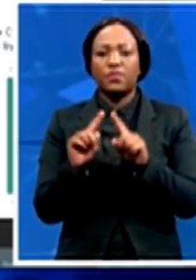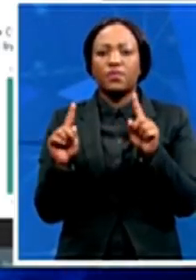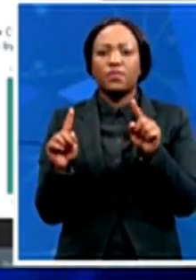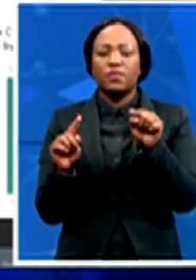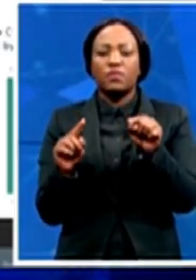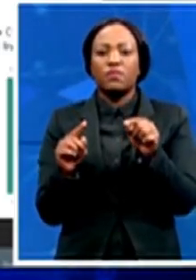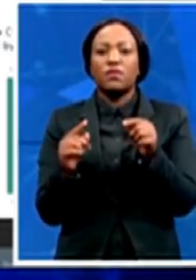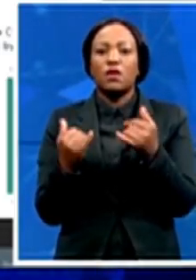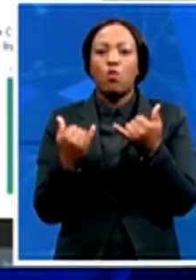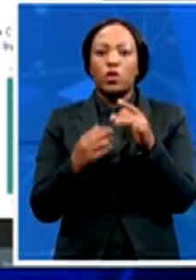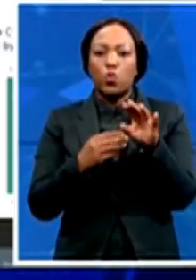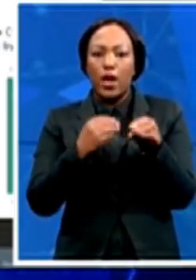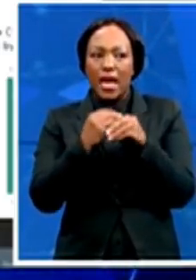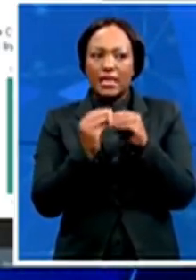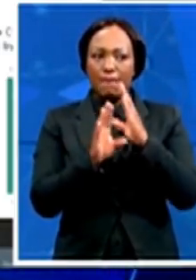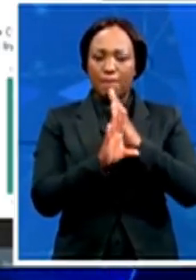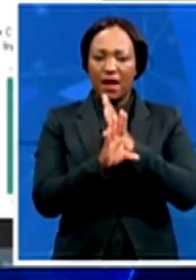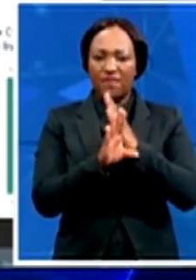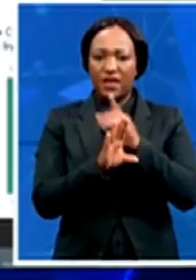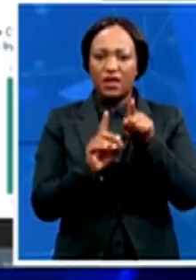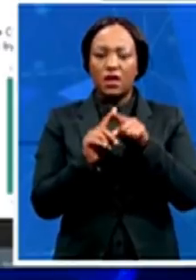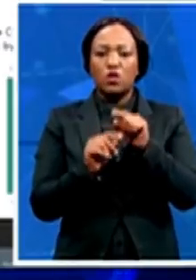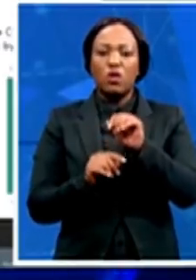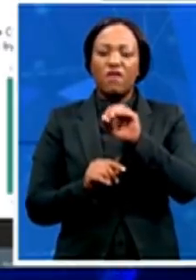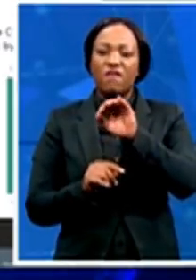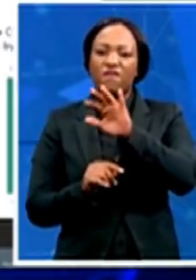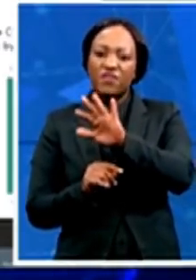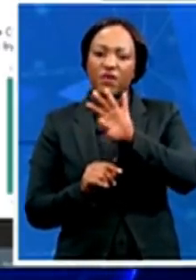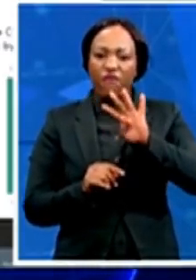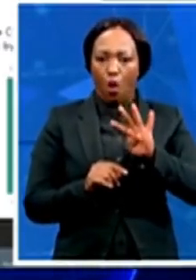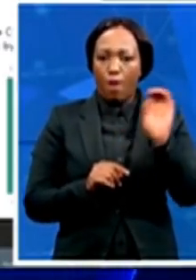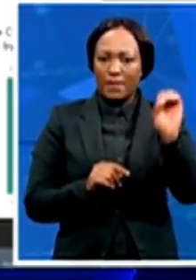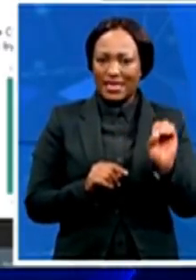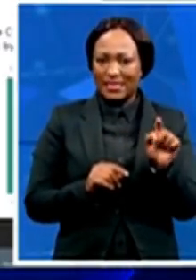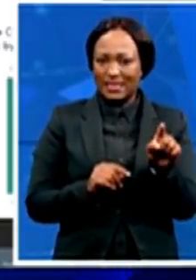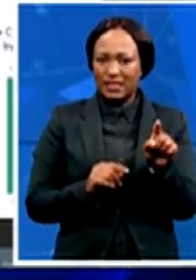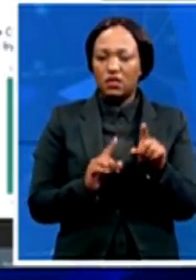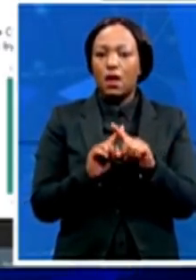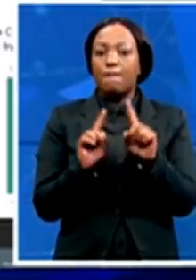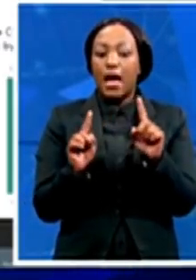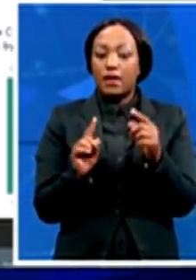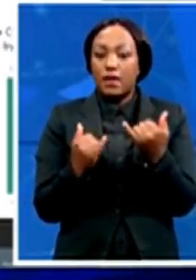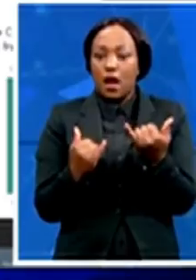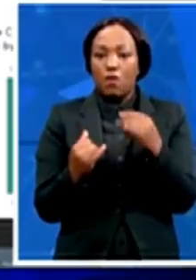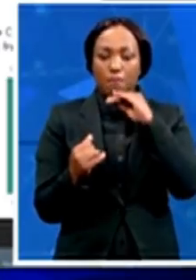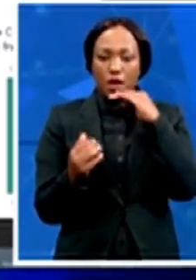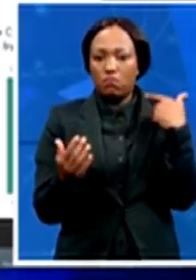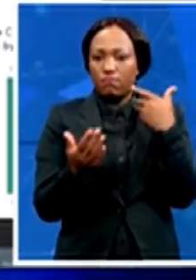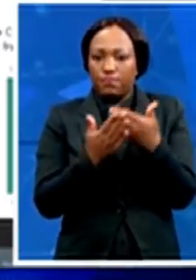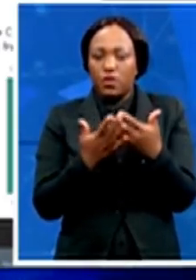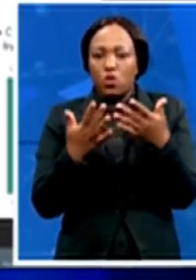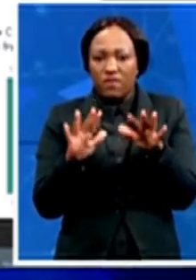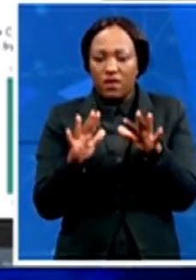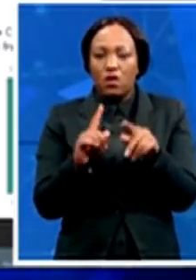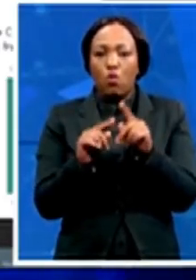sector, we go to 54%. But that means still what we've done is we've been able to redirect public sector doses commensurate to private